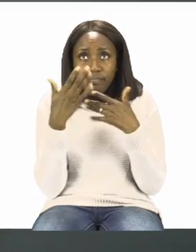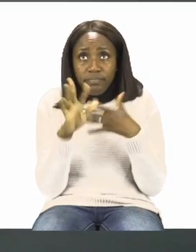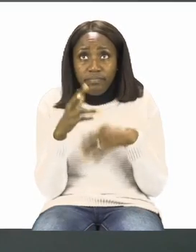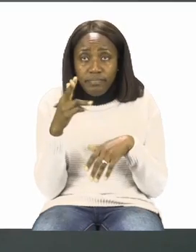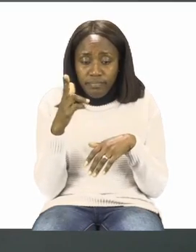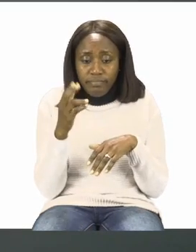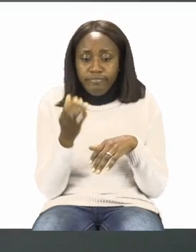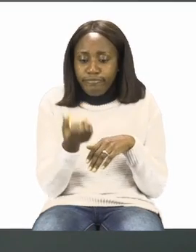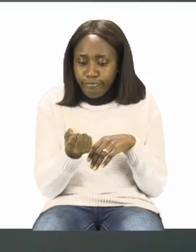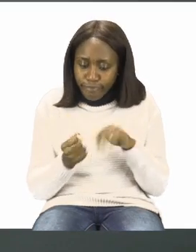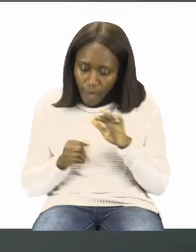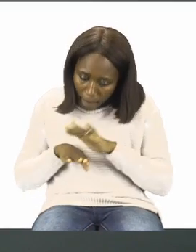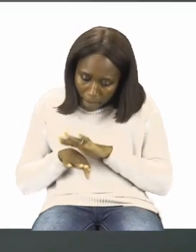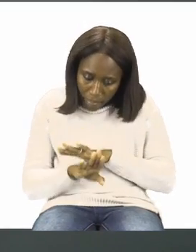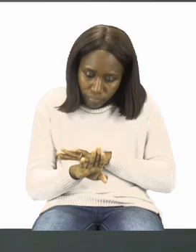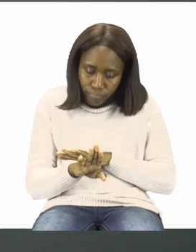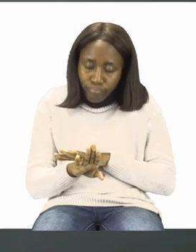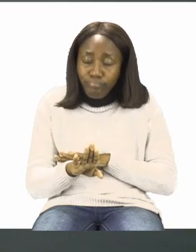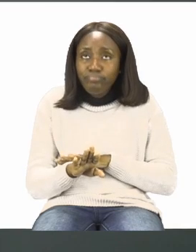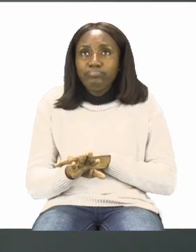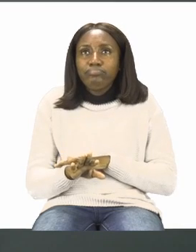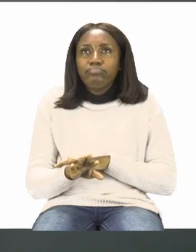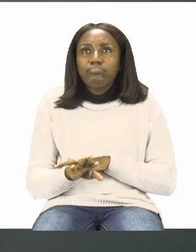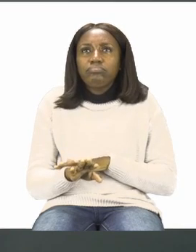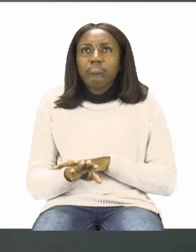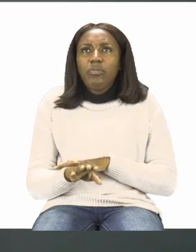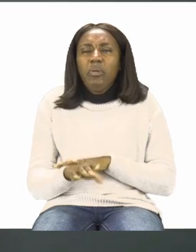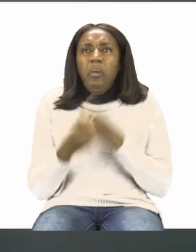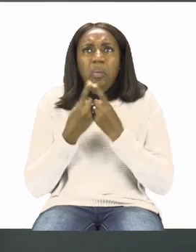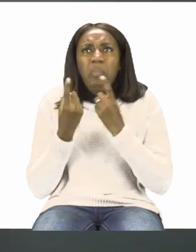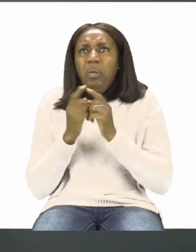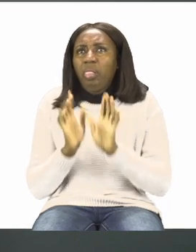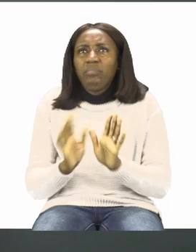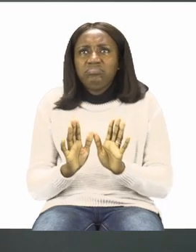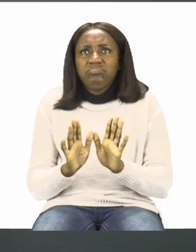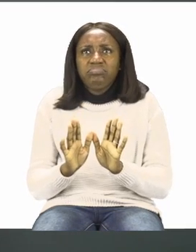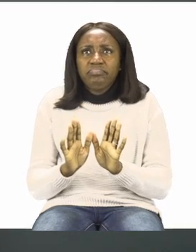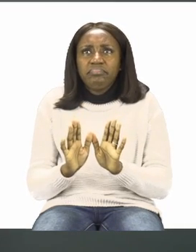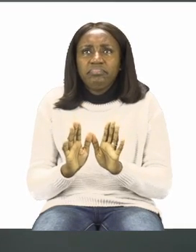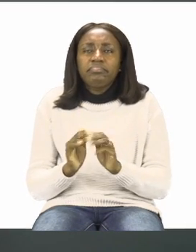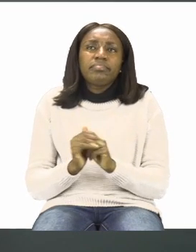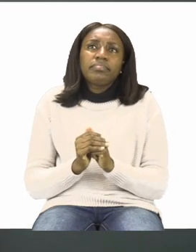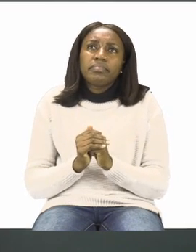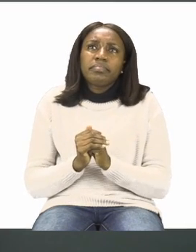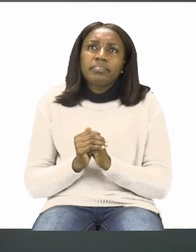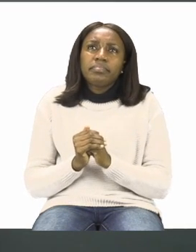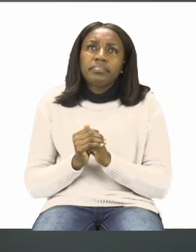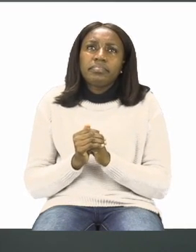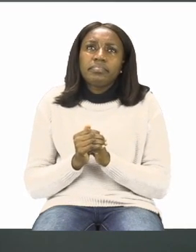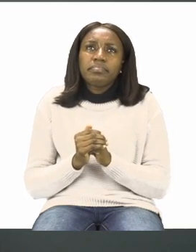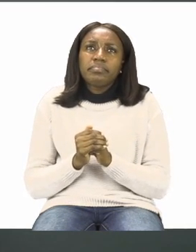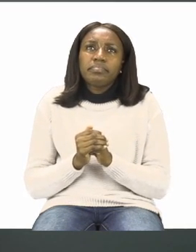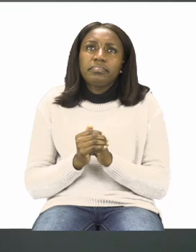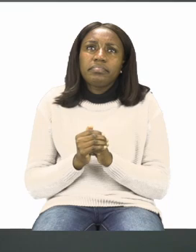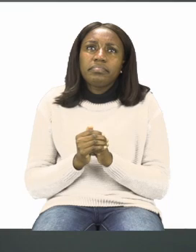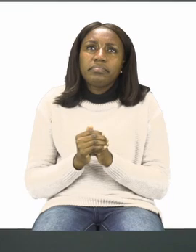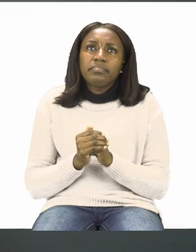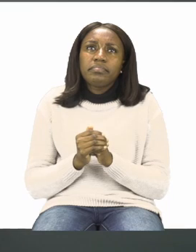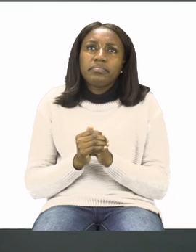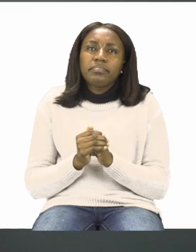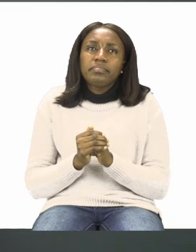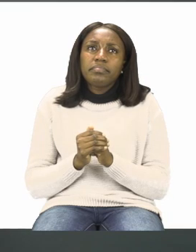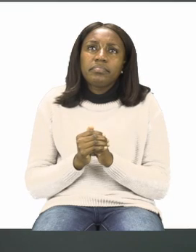scissors on the other side, or you can also put it away completely so that you don't end up